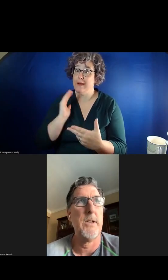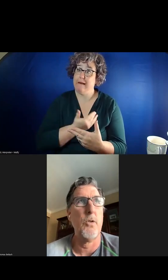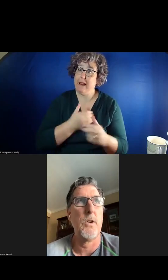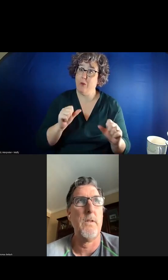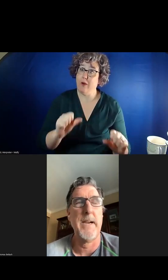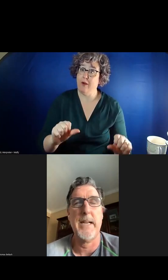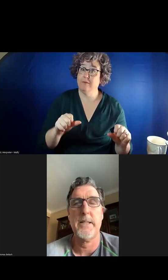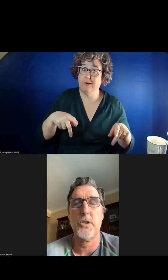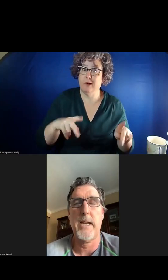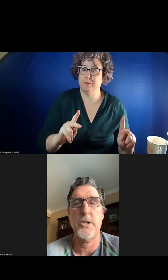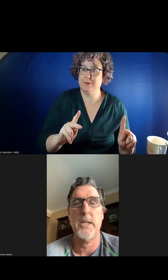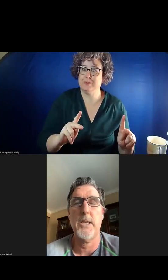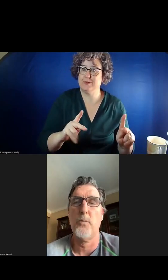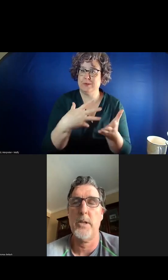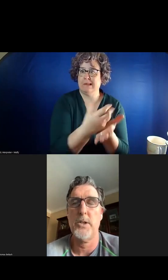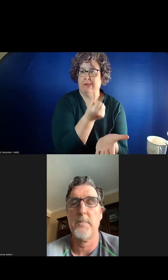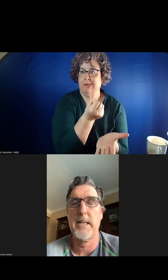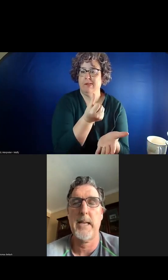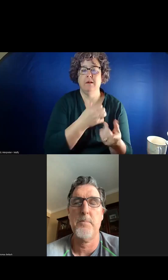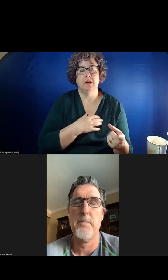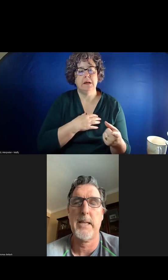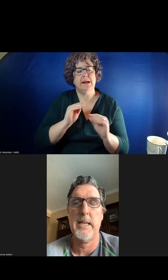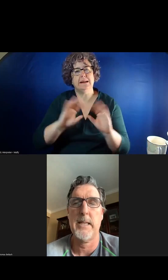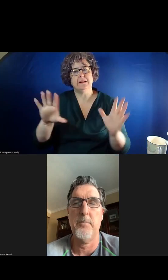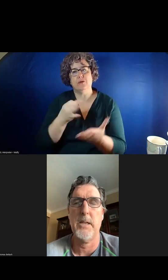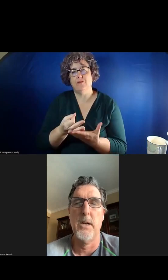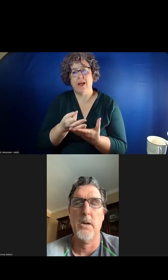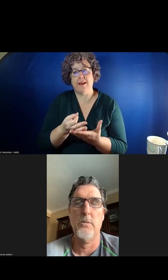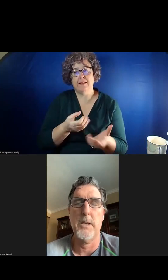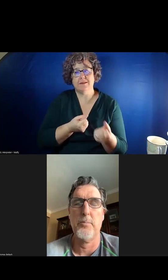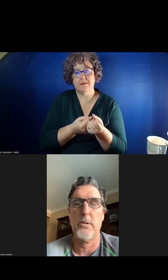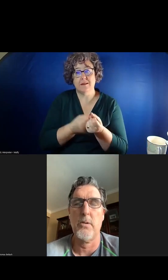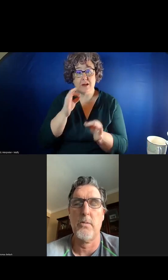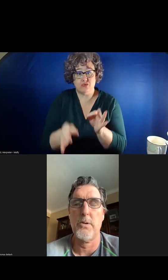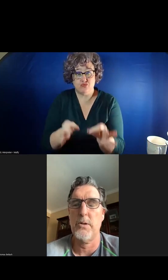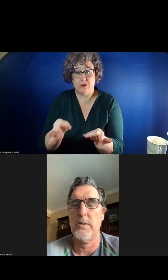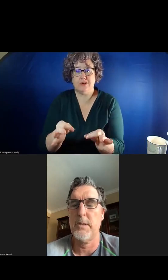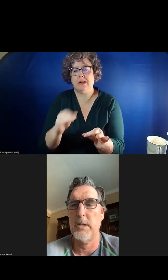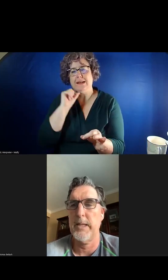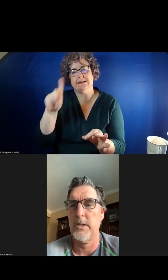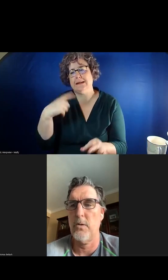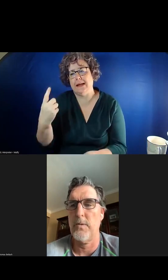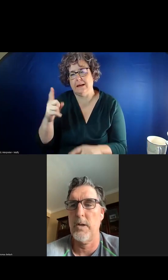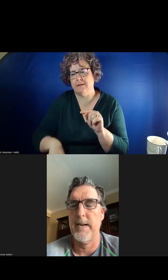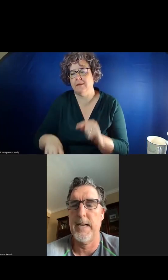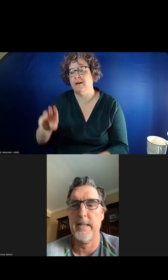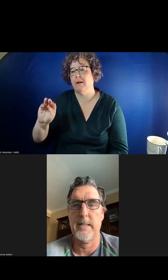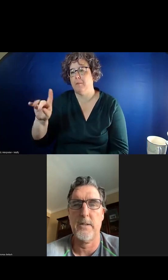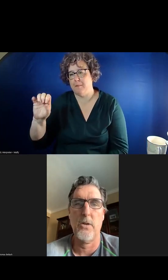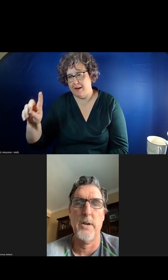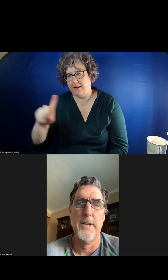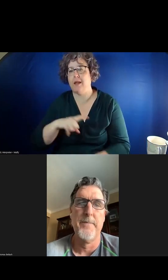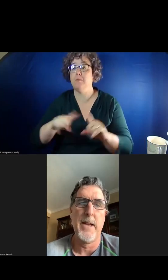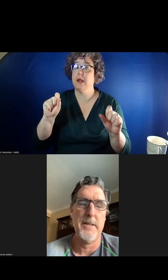look at an overall financing strategy, it's more than just Medicaid, but Medicaid can be really an important cornerstone as it relates to overall